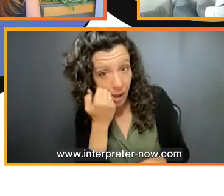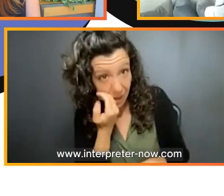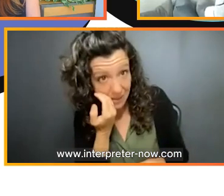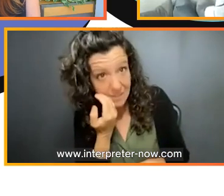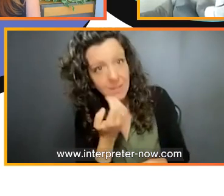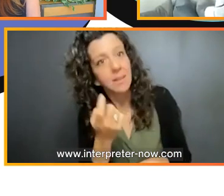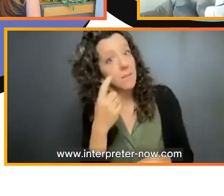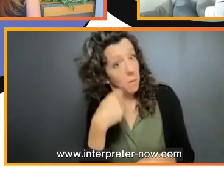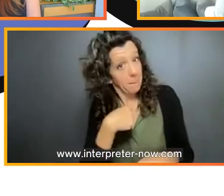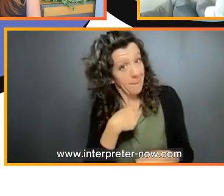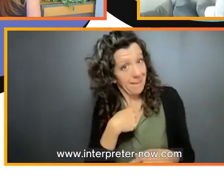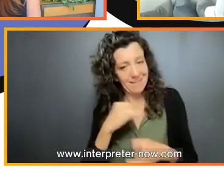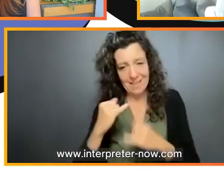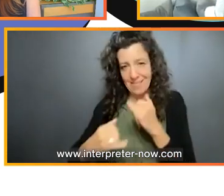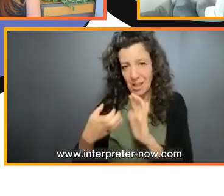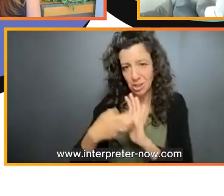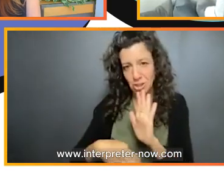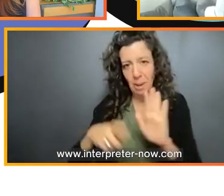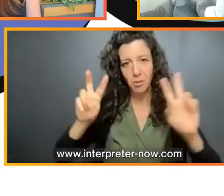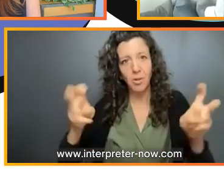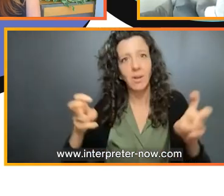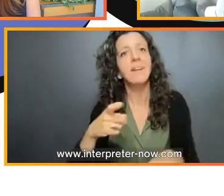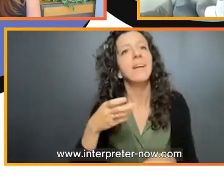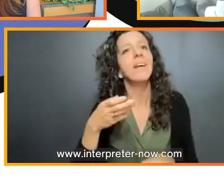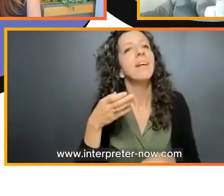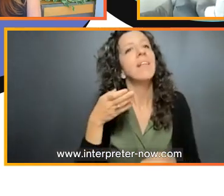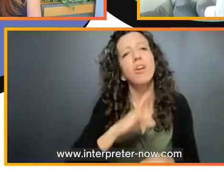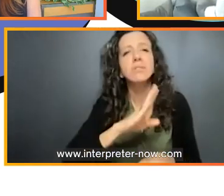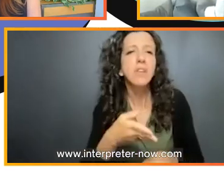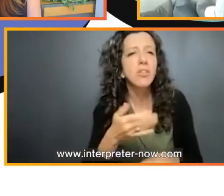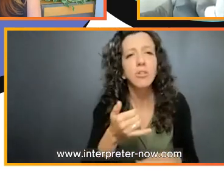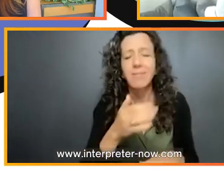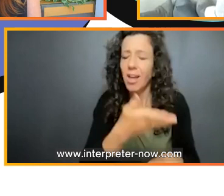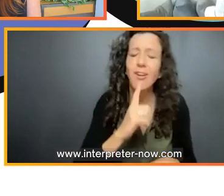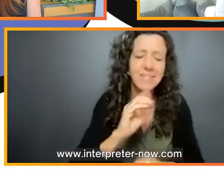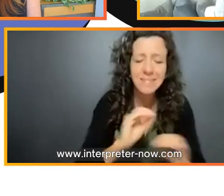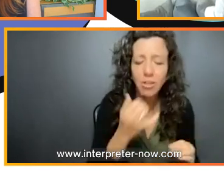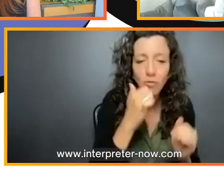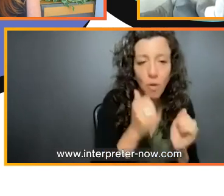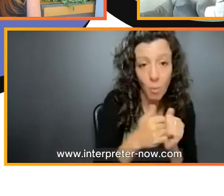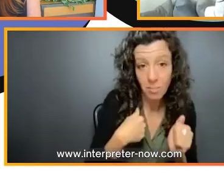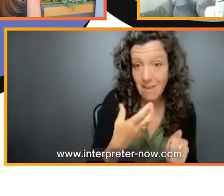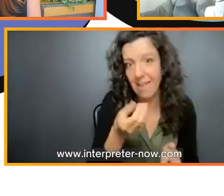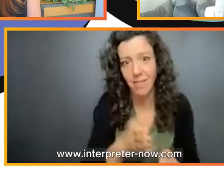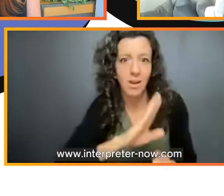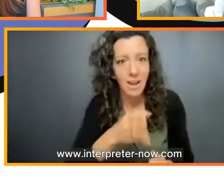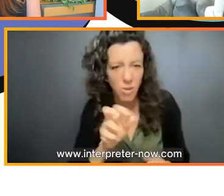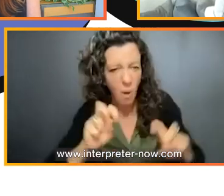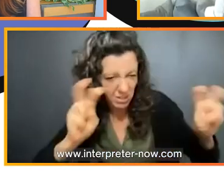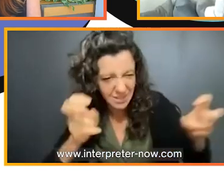me, because I am an opinionated, loud, feisty,